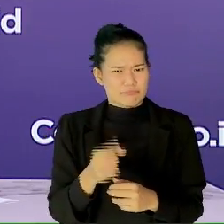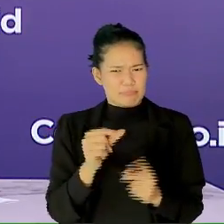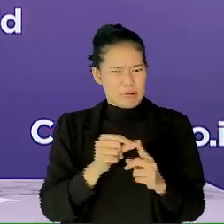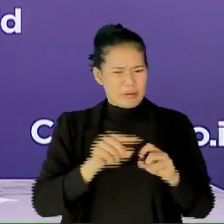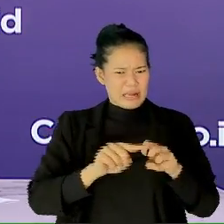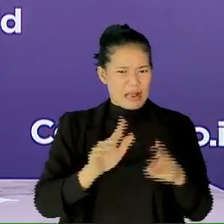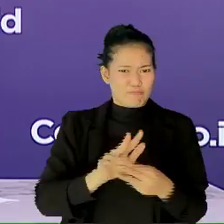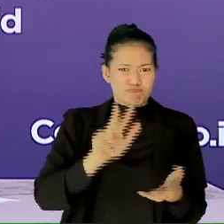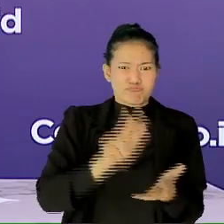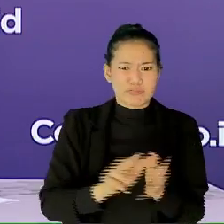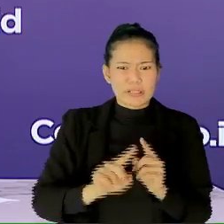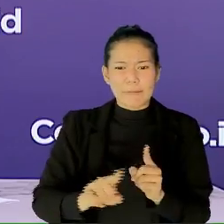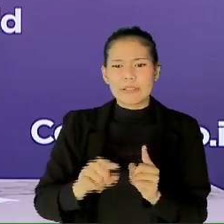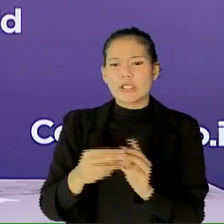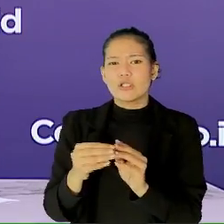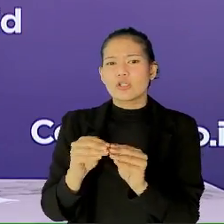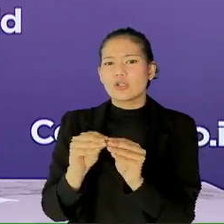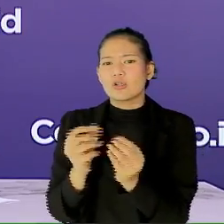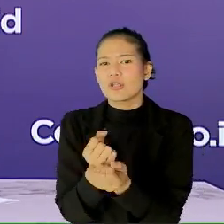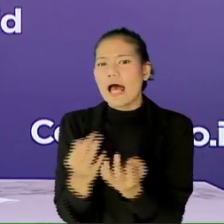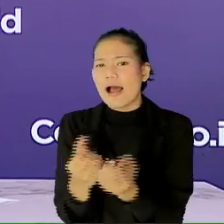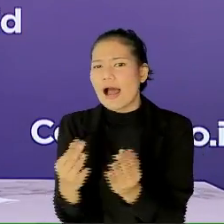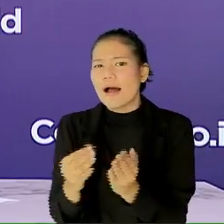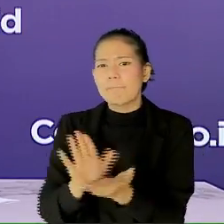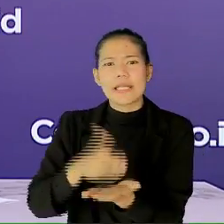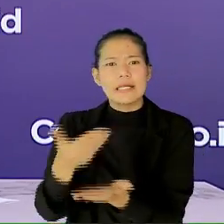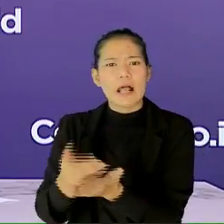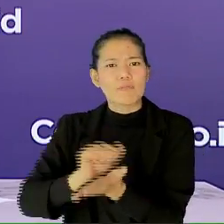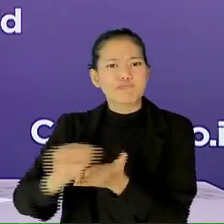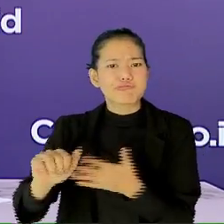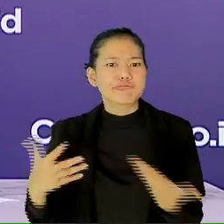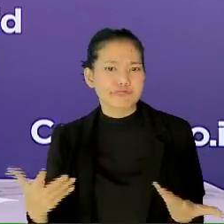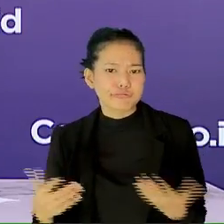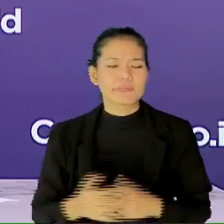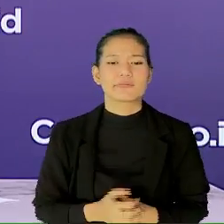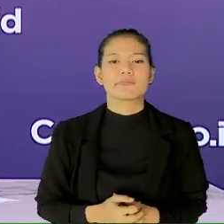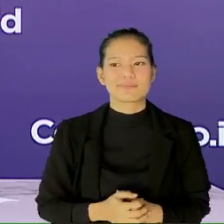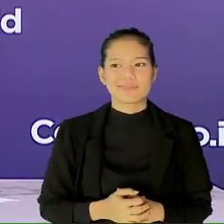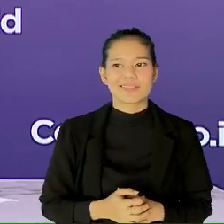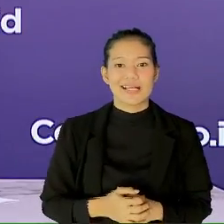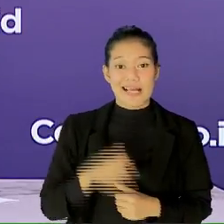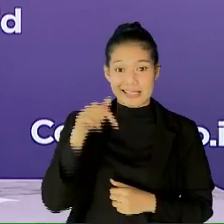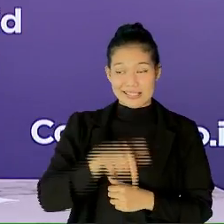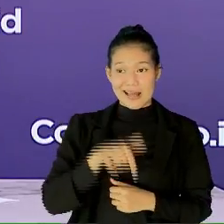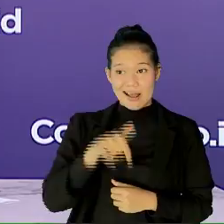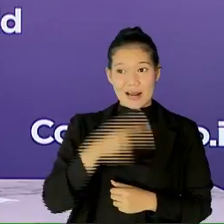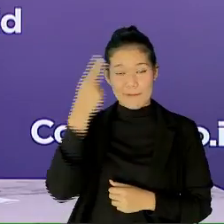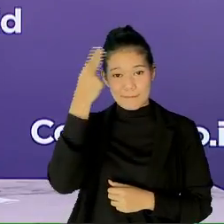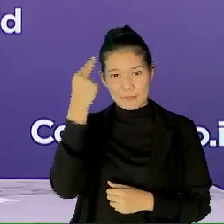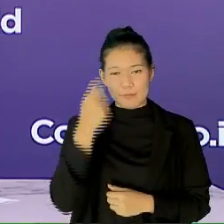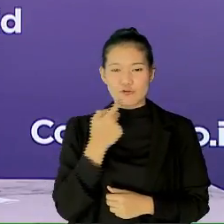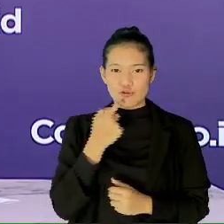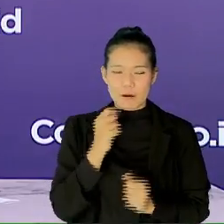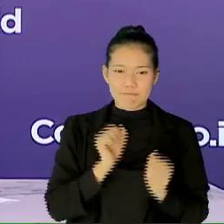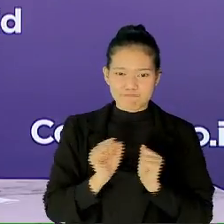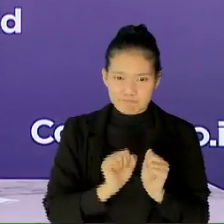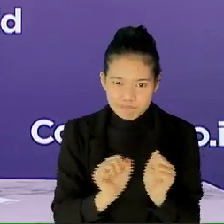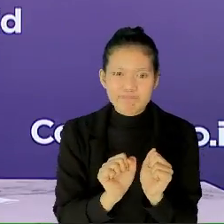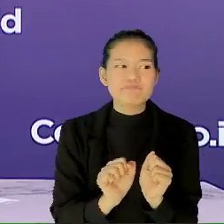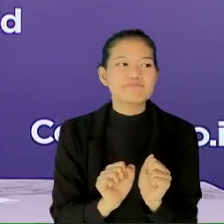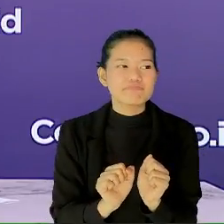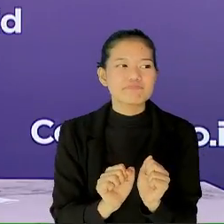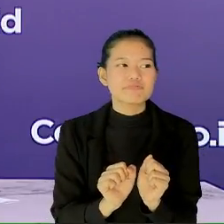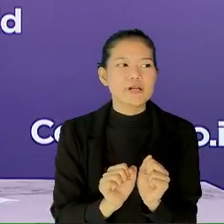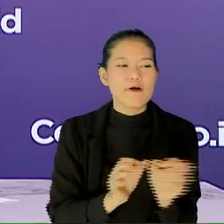PPKM decisions? Thank you, Reuters. Currently, the government is trying to boost the